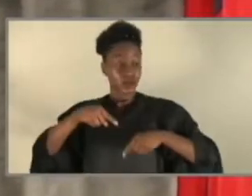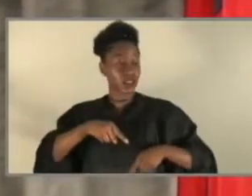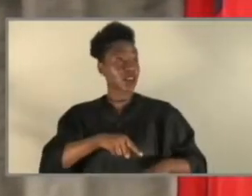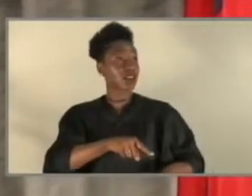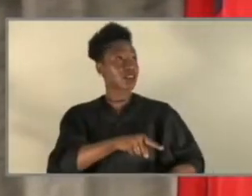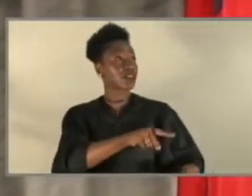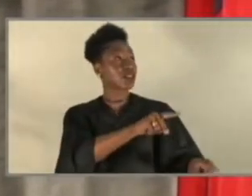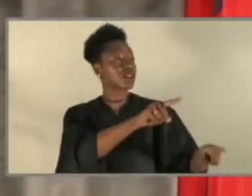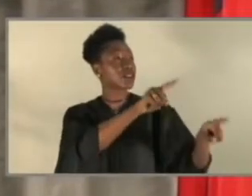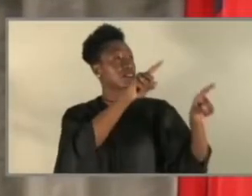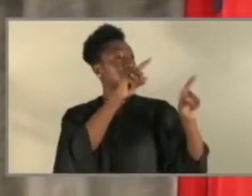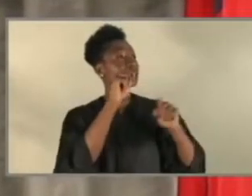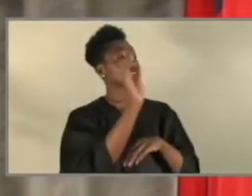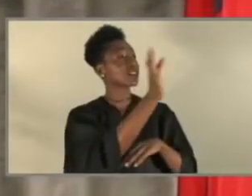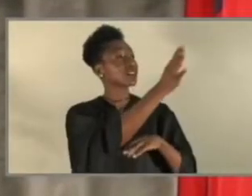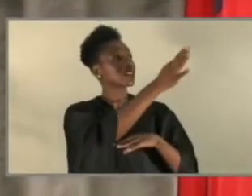so